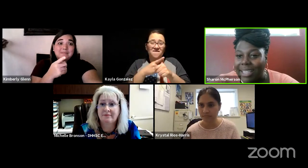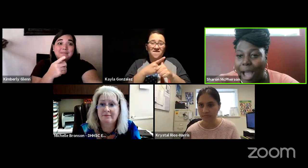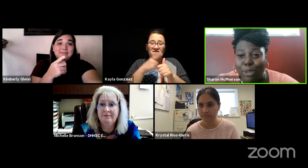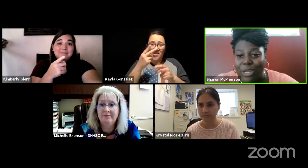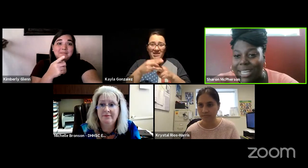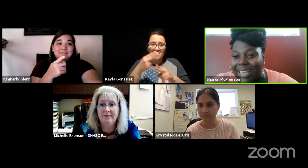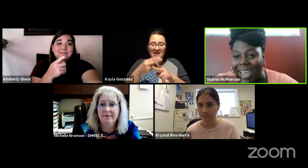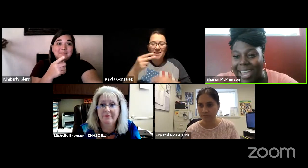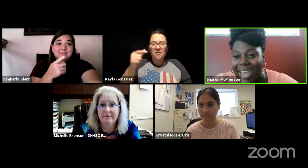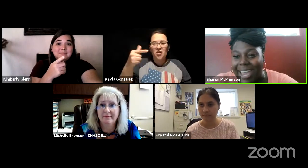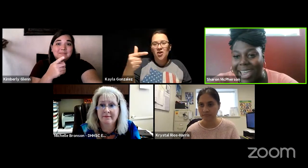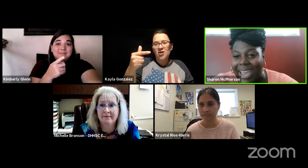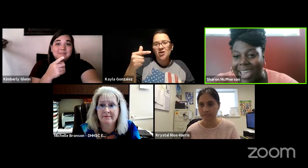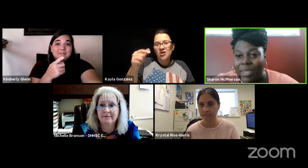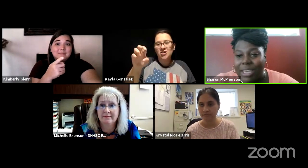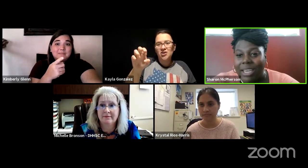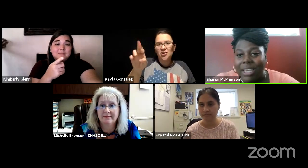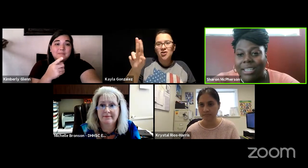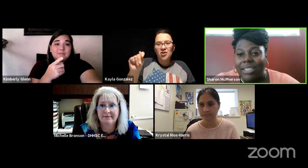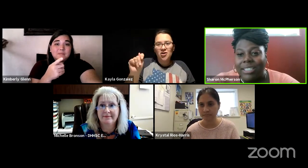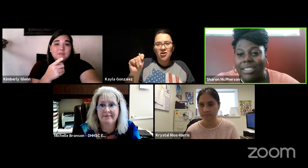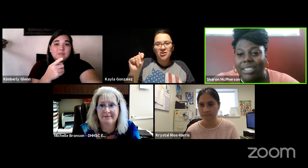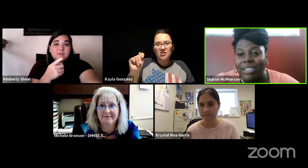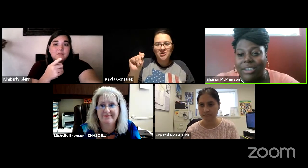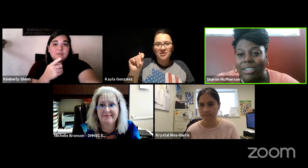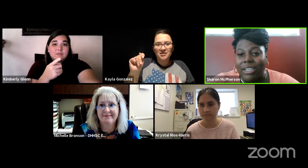Okay, Kayla, I'm just going to take a guess.